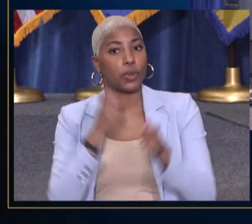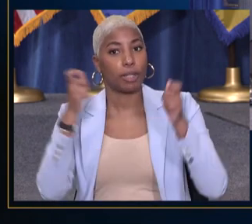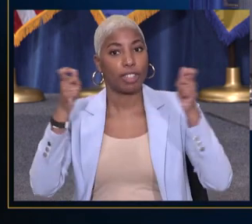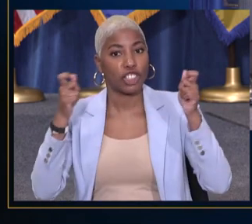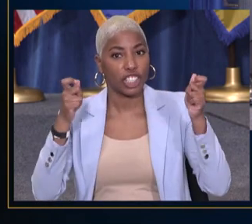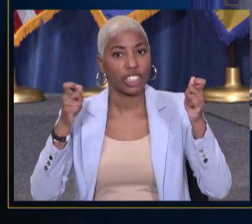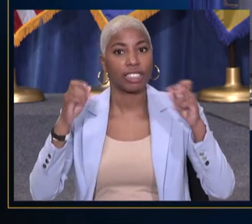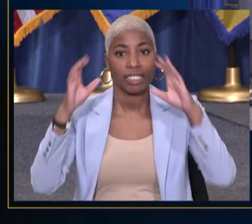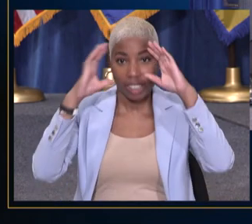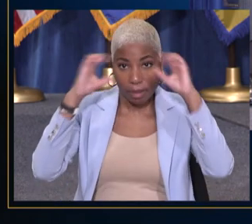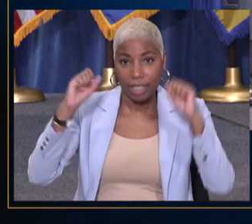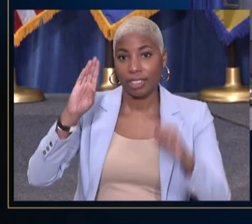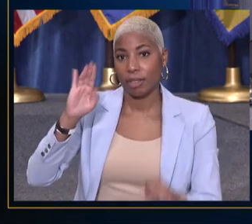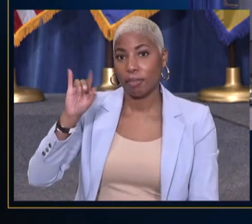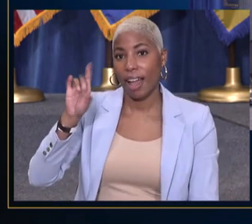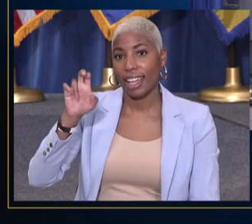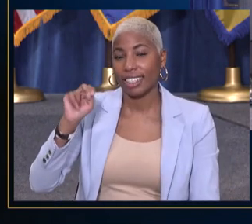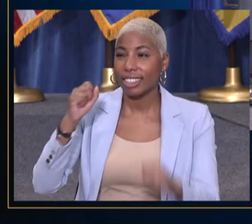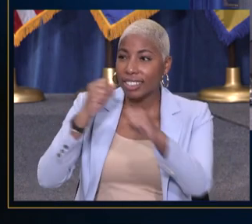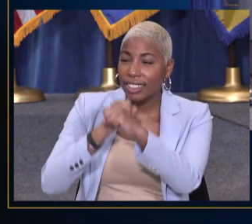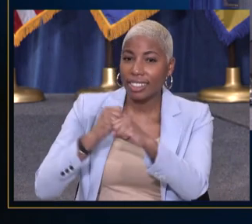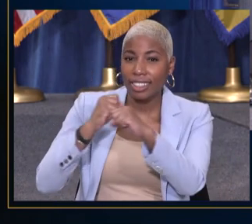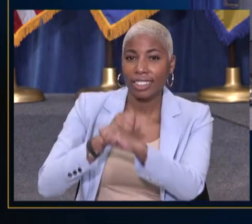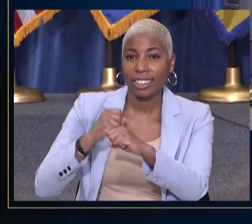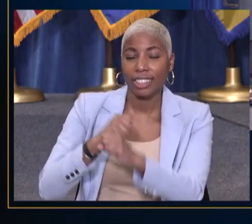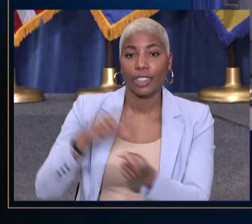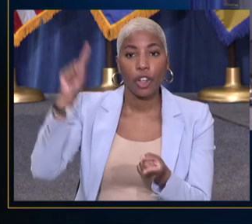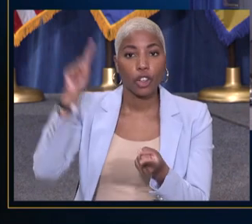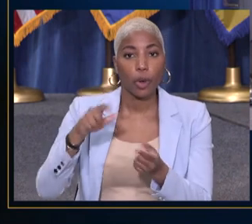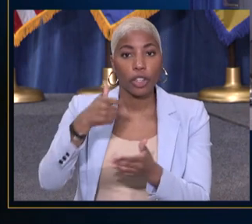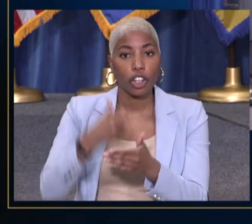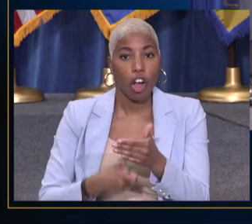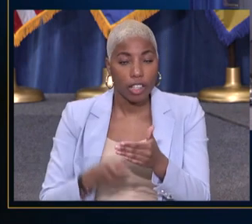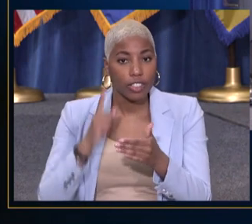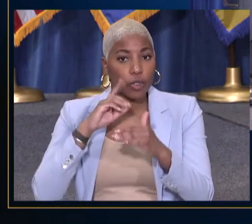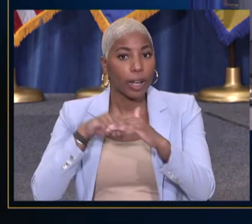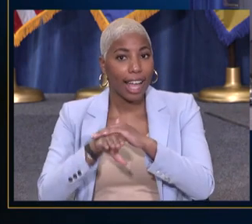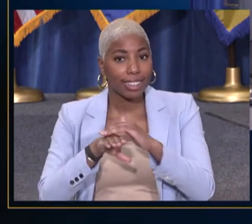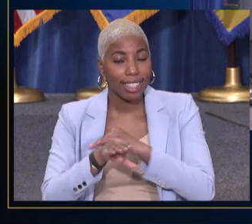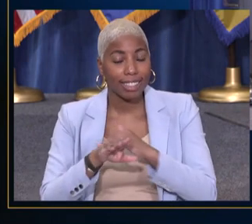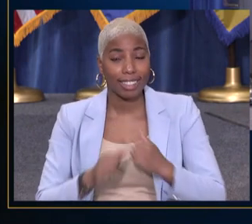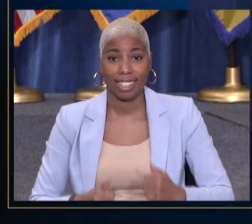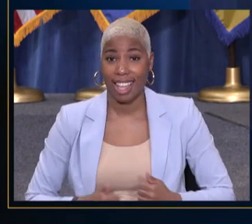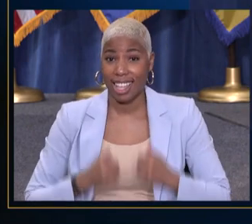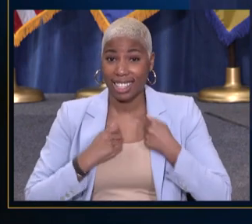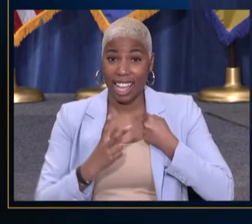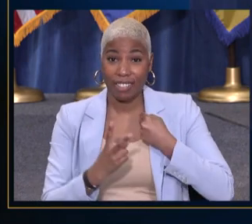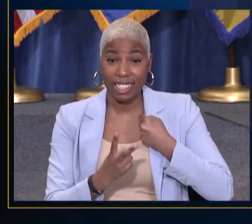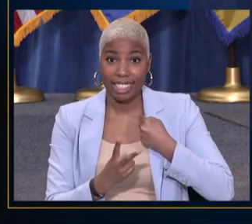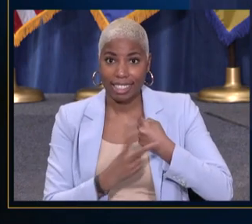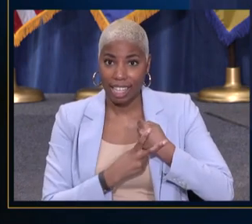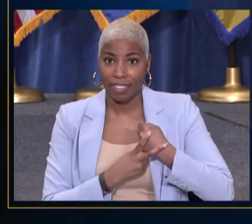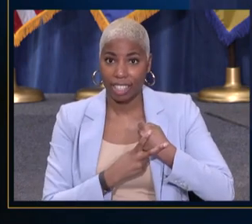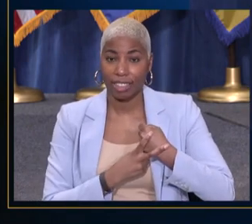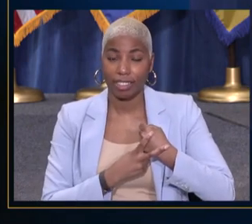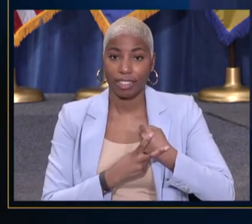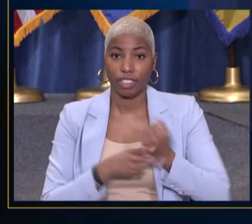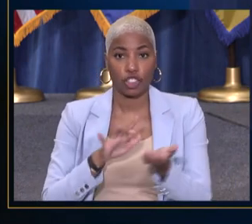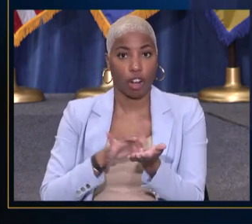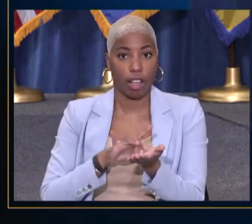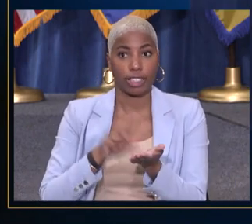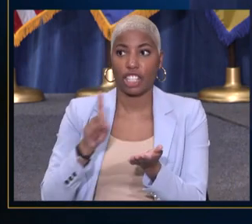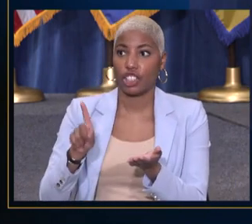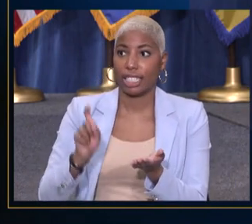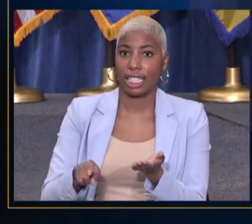president fighting 10 drugs at a time to lower the cost of access to life-saving drugs that she needs and that she